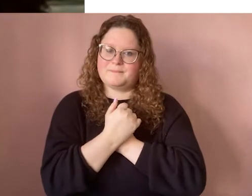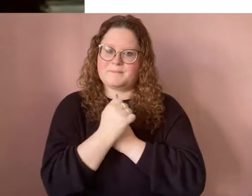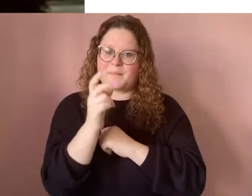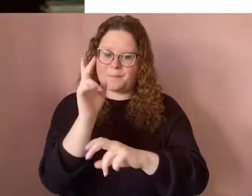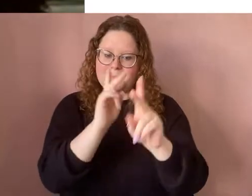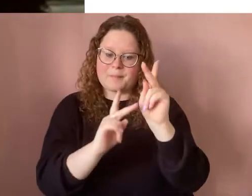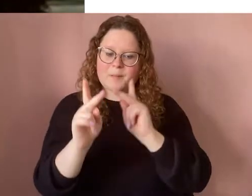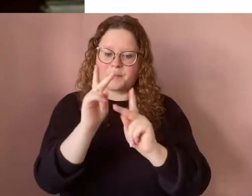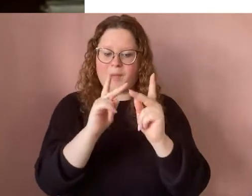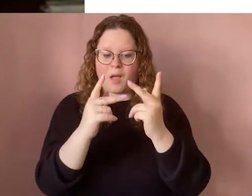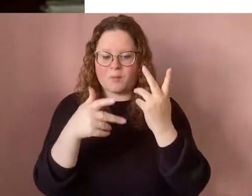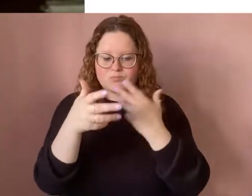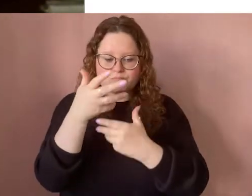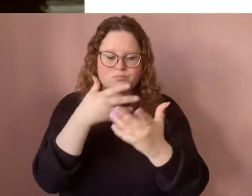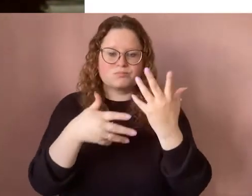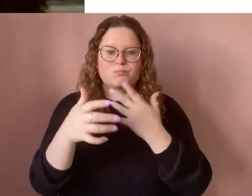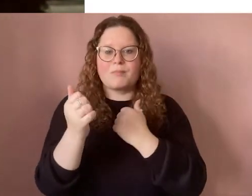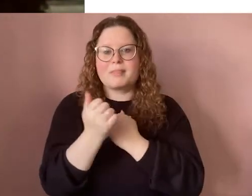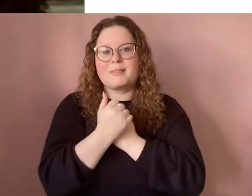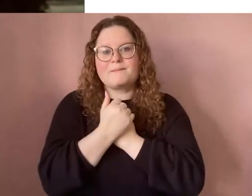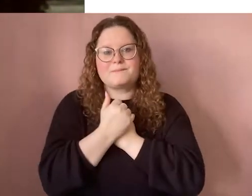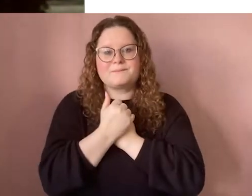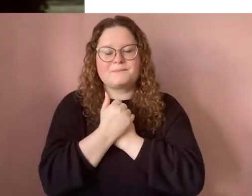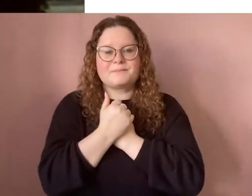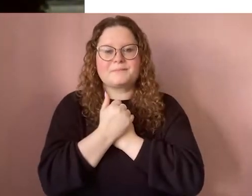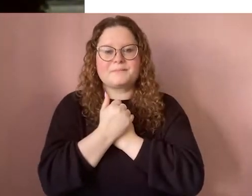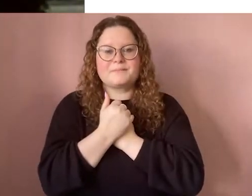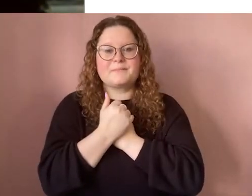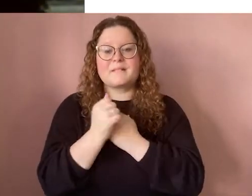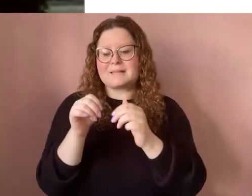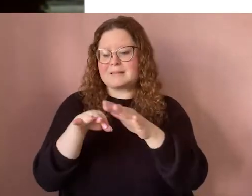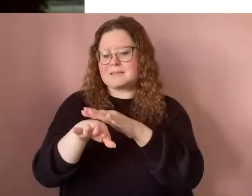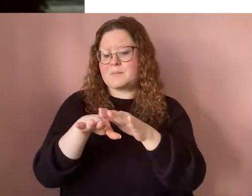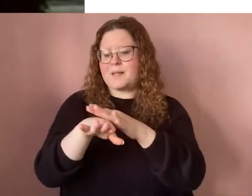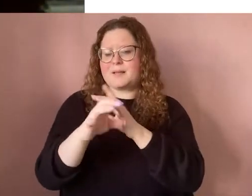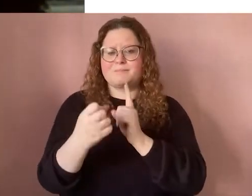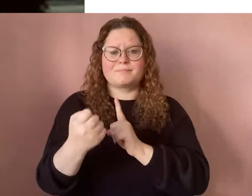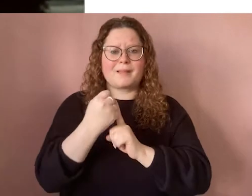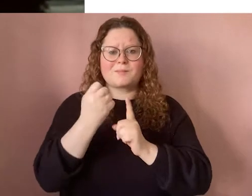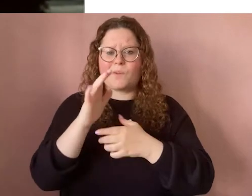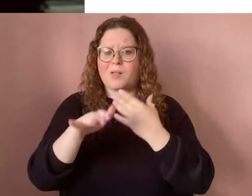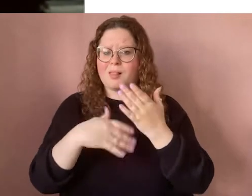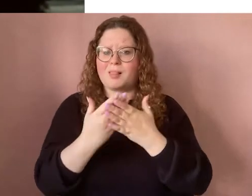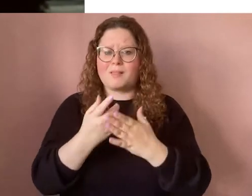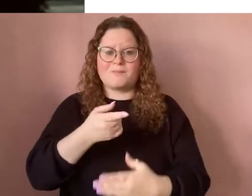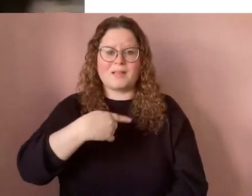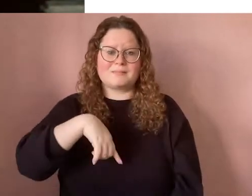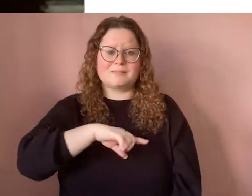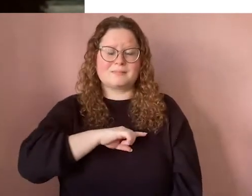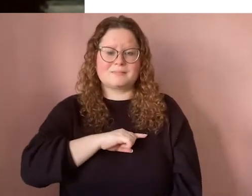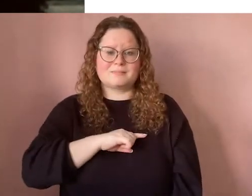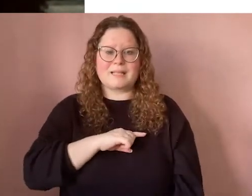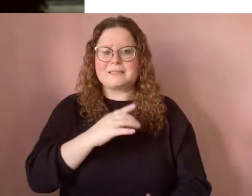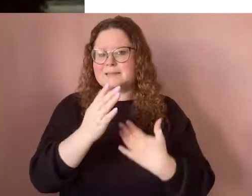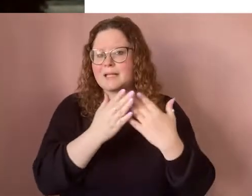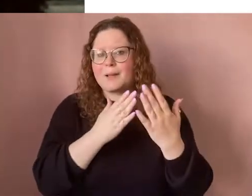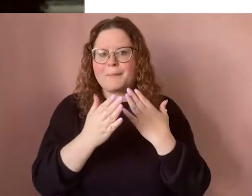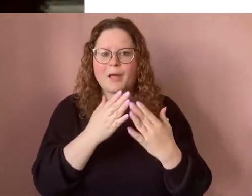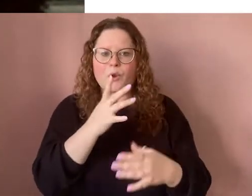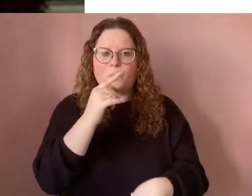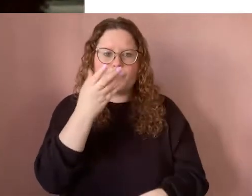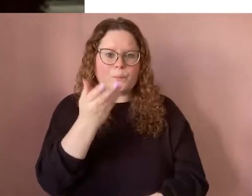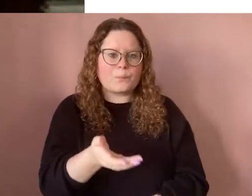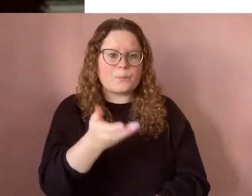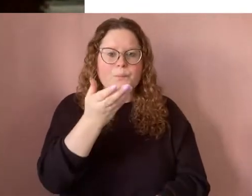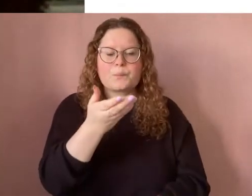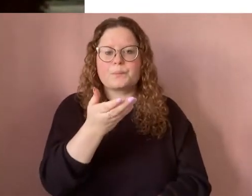time when accessibility pertains to us all, irrespective of who we are and the manner